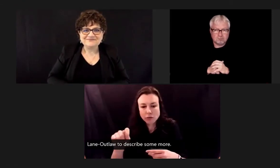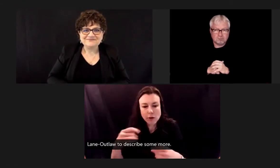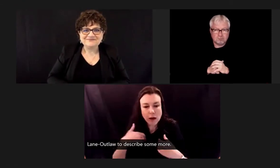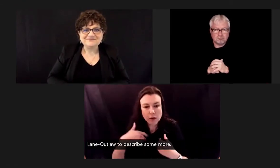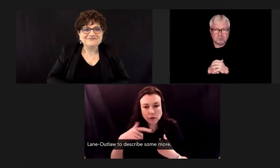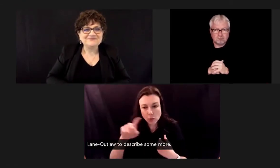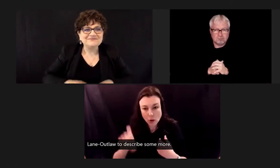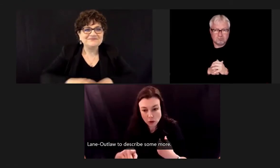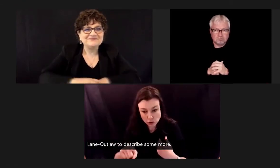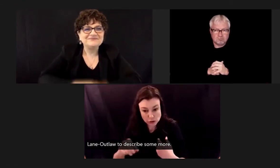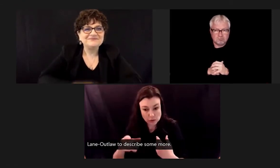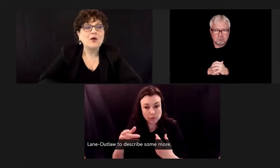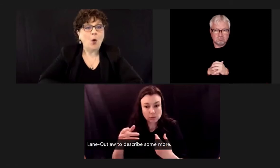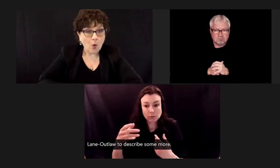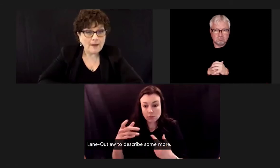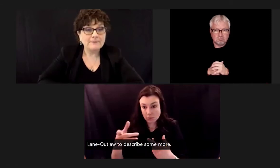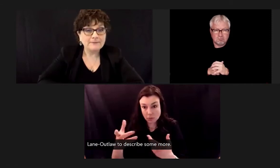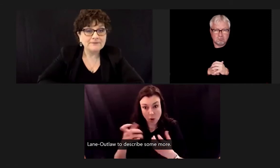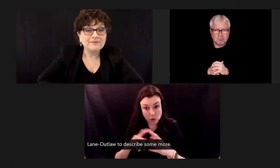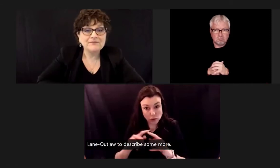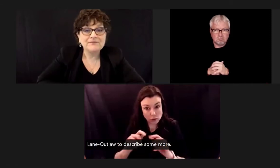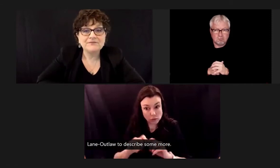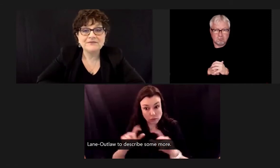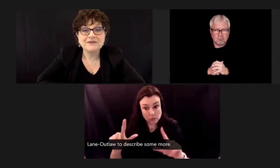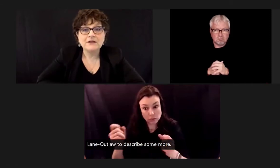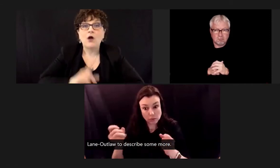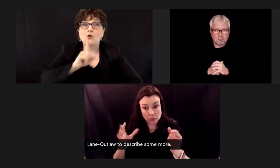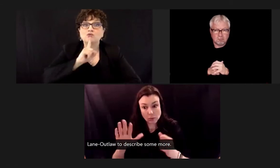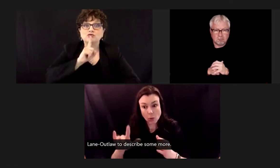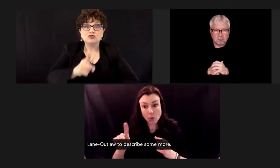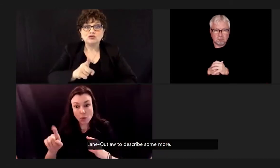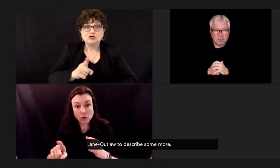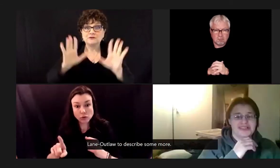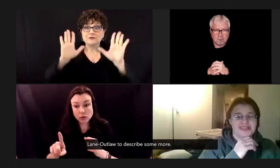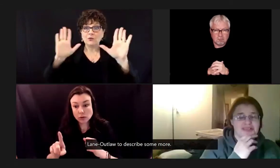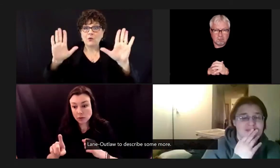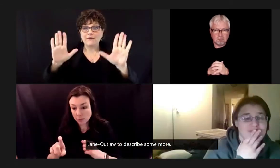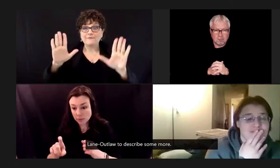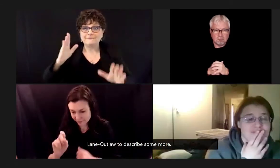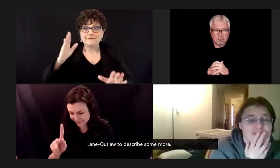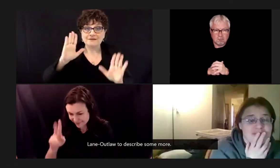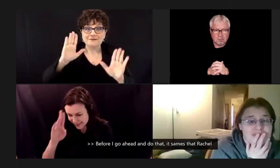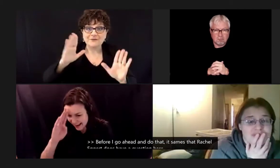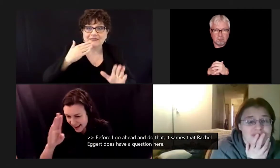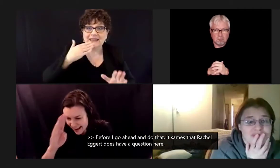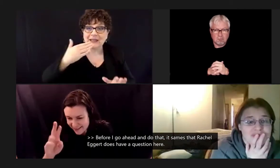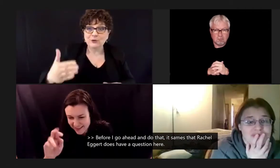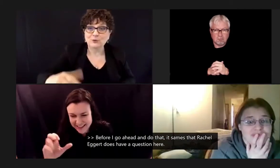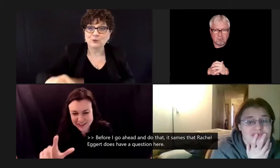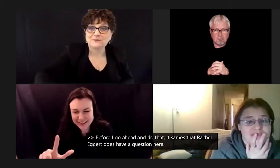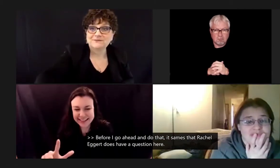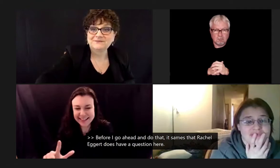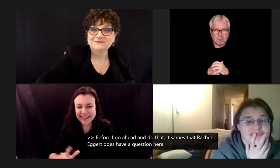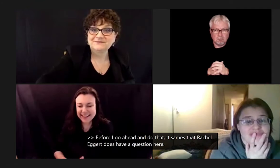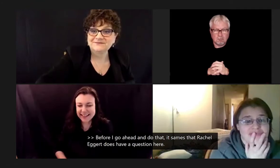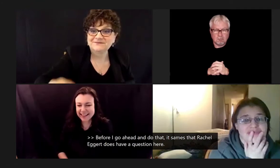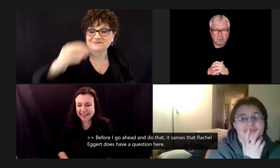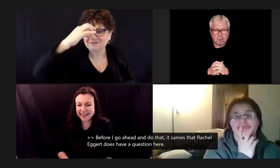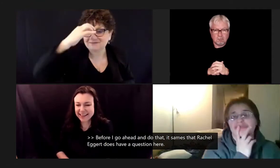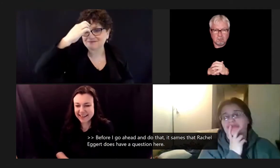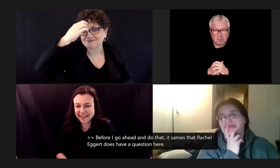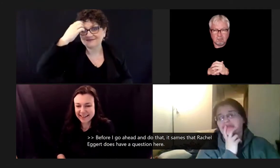that Rachel Eggert does have a question here. Do you want to address that or bring Rachel on? Oh,